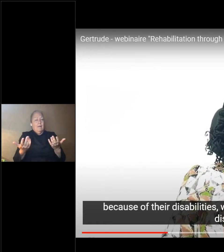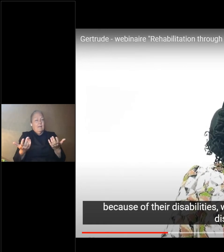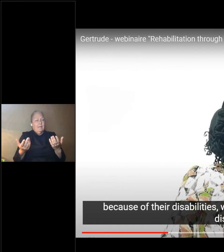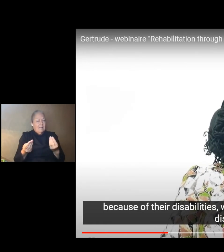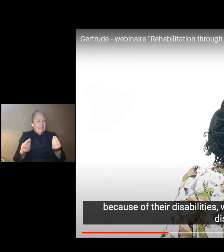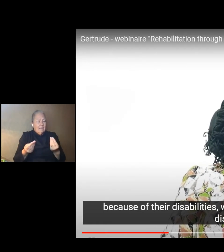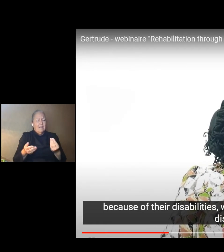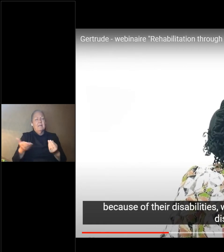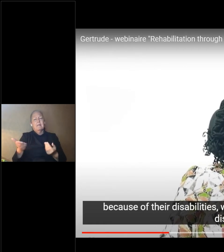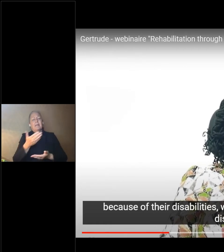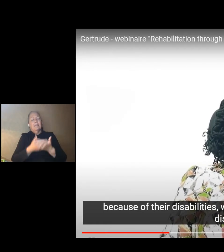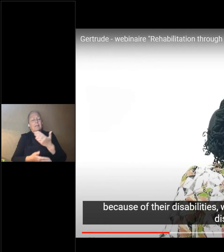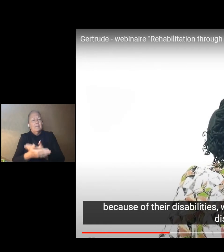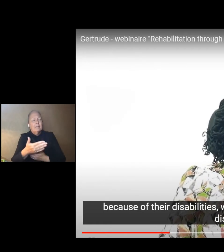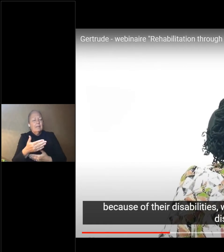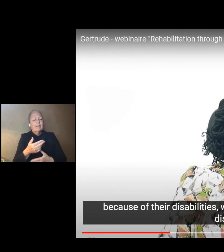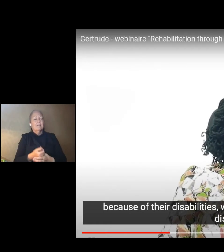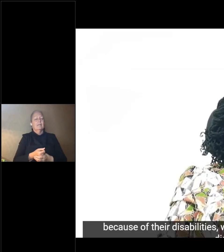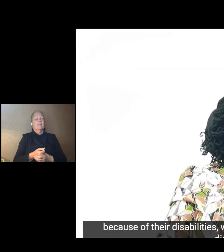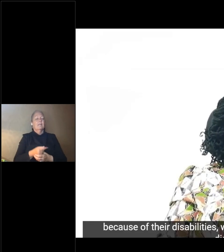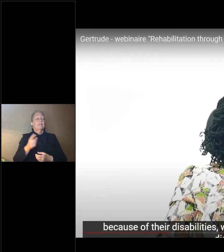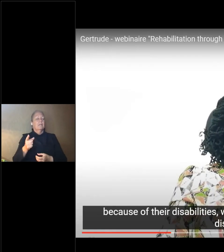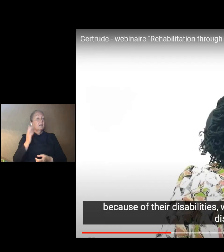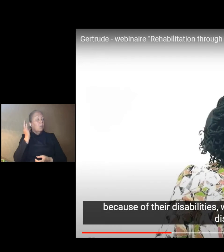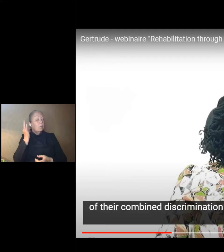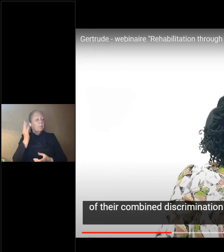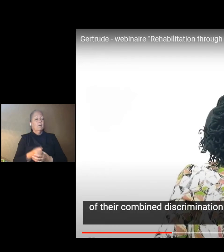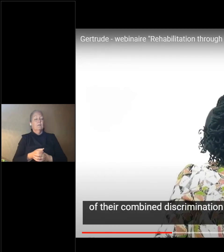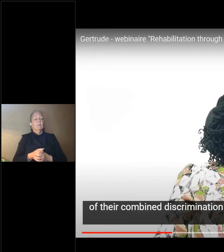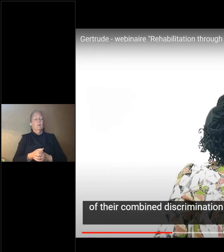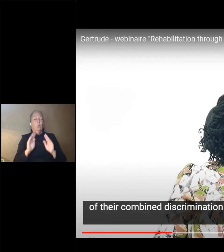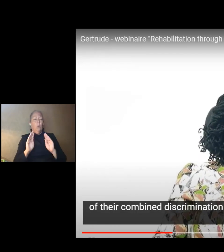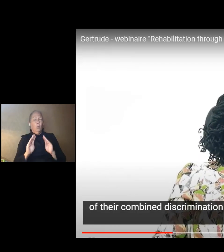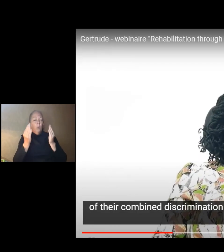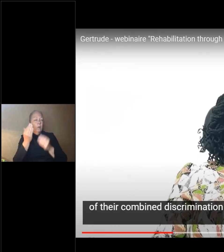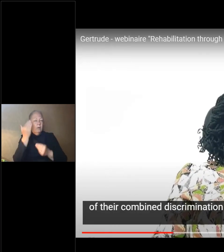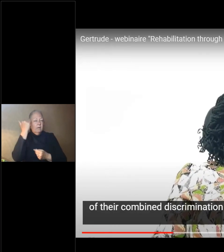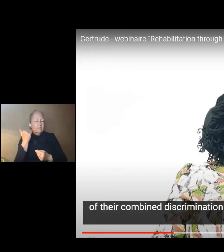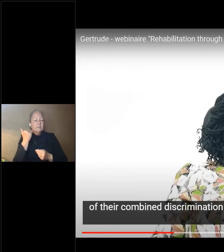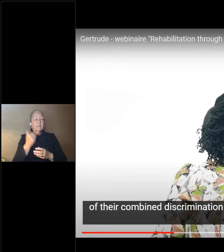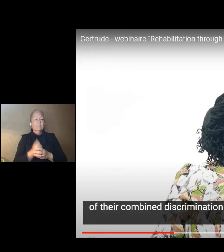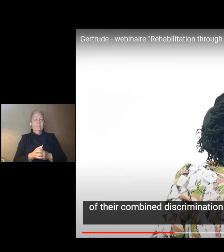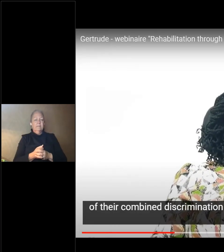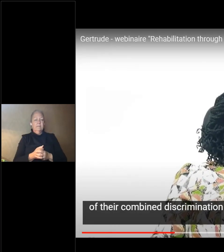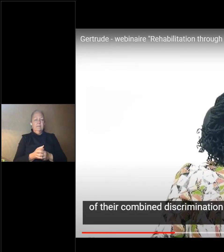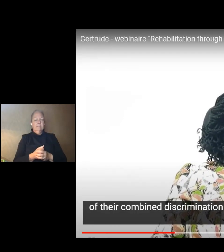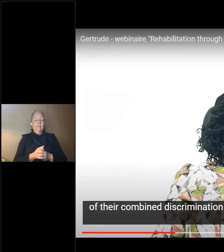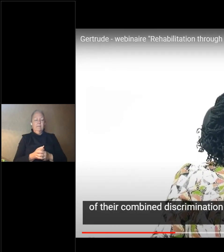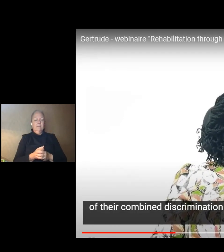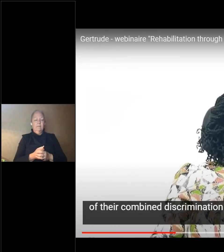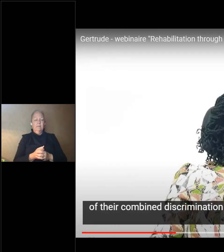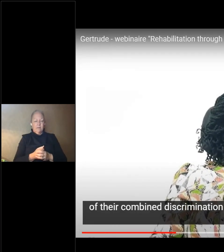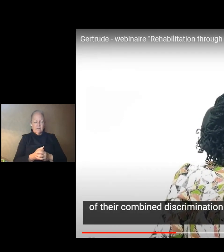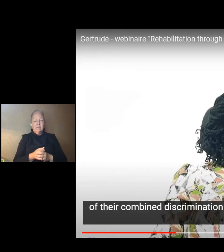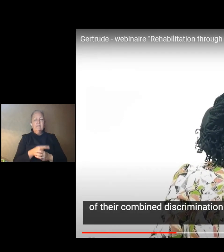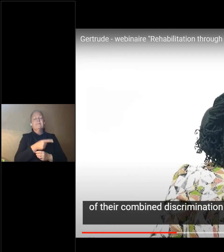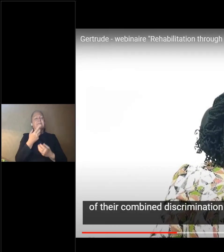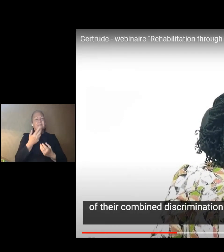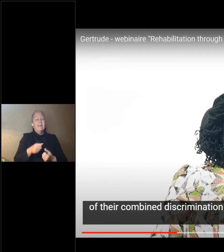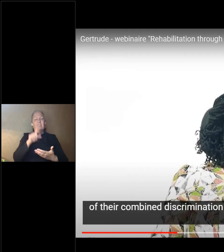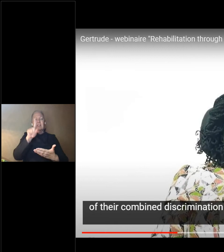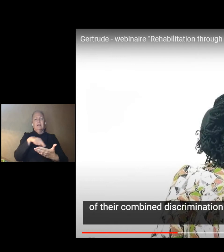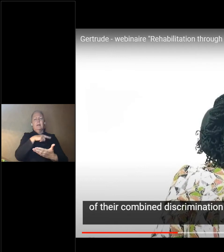are at a further disadvantage because of their combined discrimination based